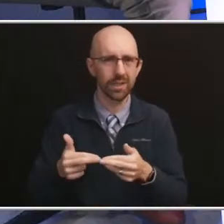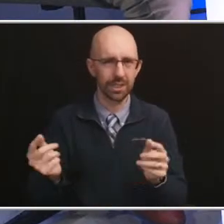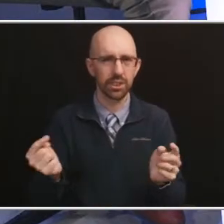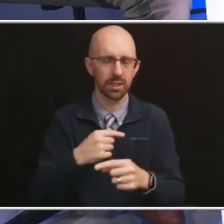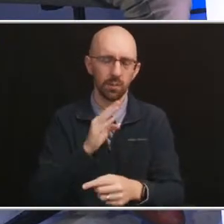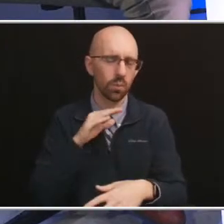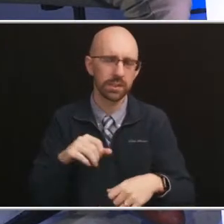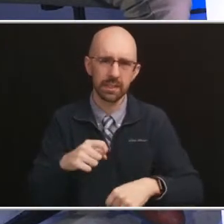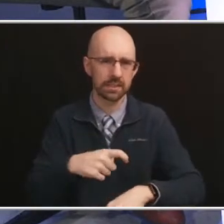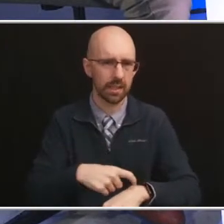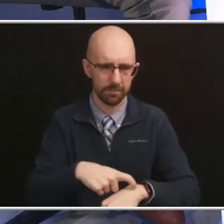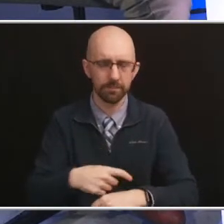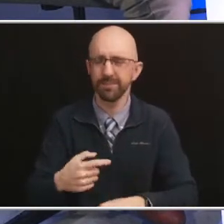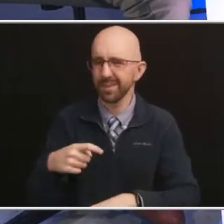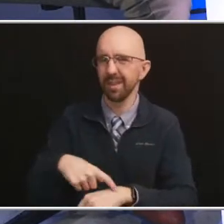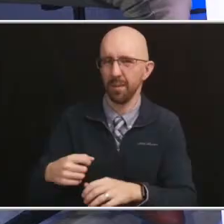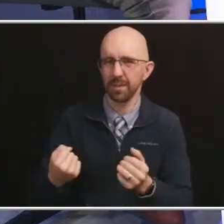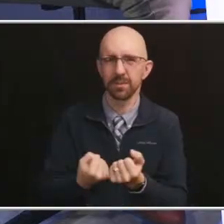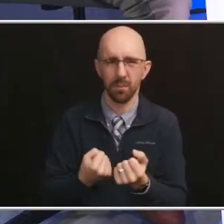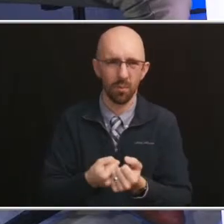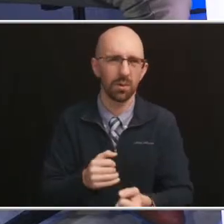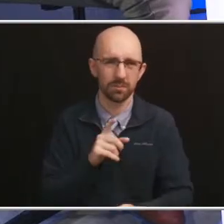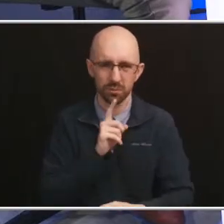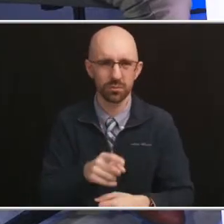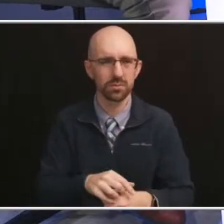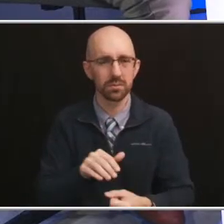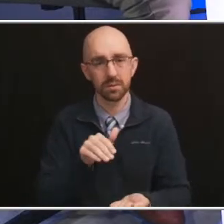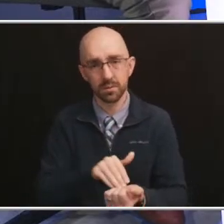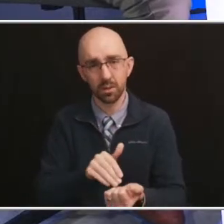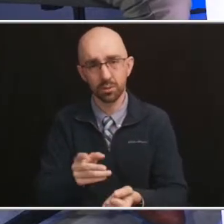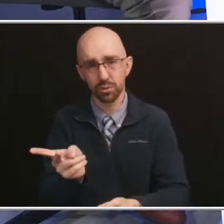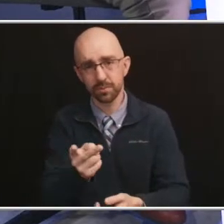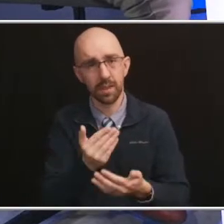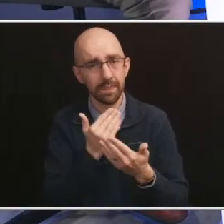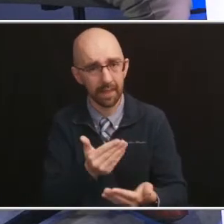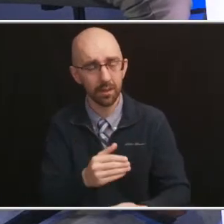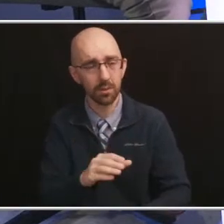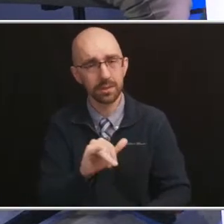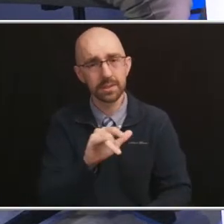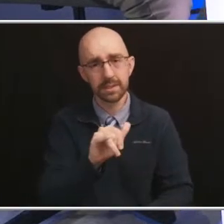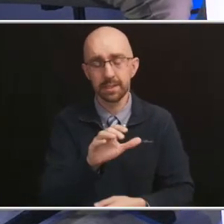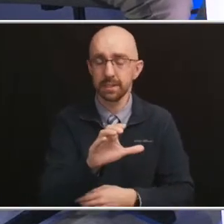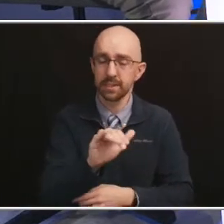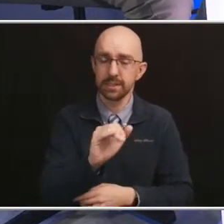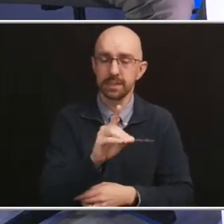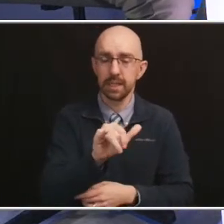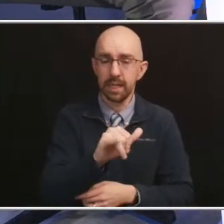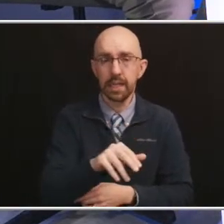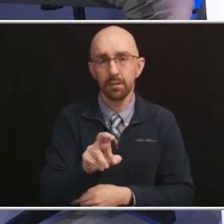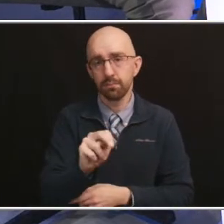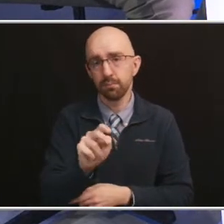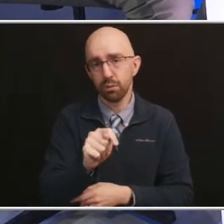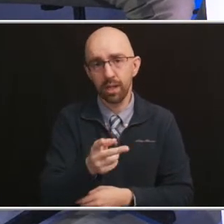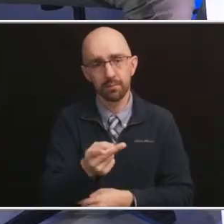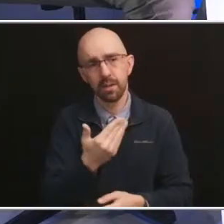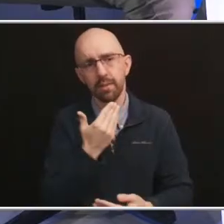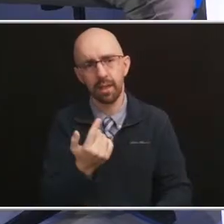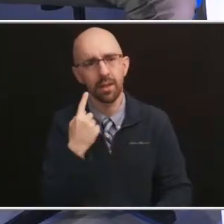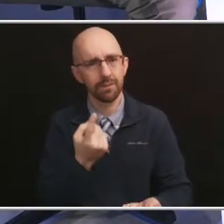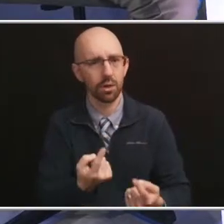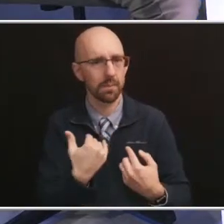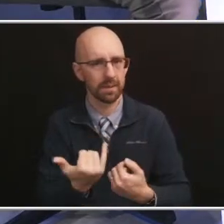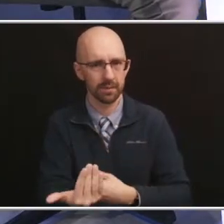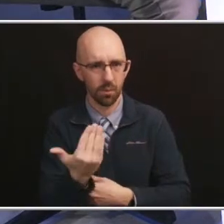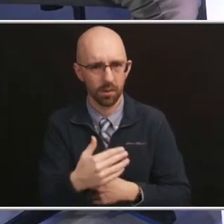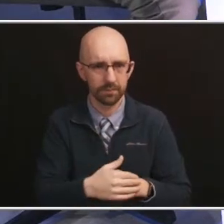and support. Dr. Burns, Dr. Townley, thank you. Cindy and Brent, thank you so much for taking the time to come here this morning and join the